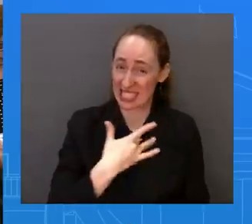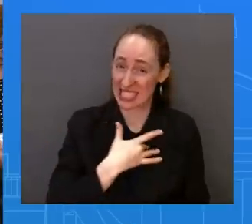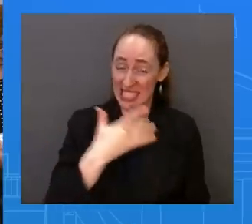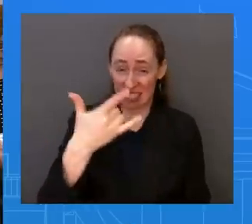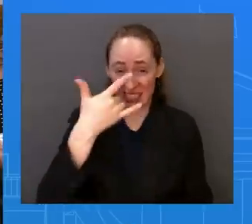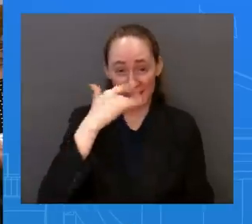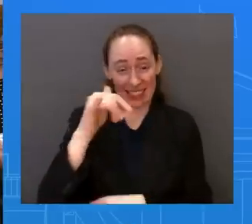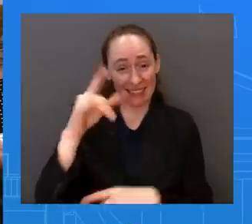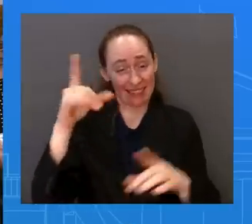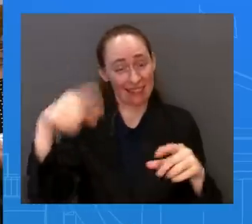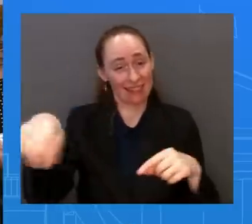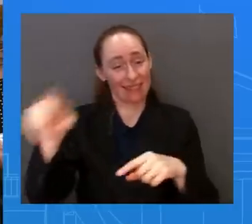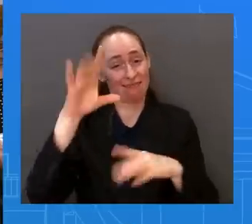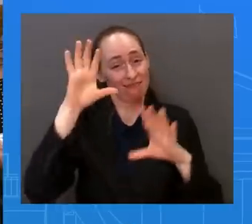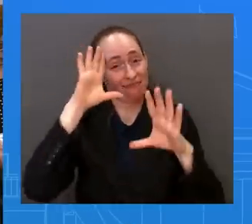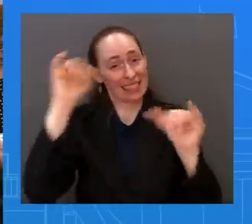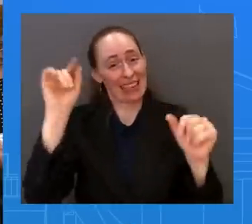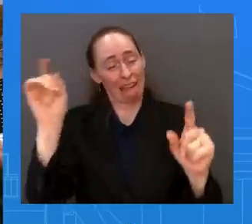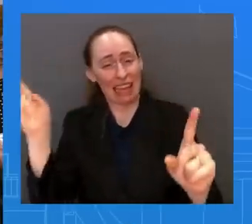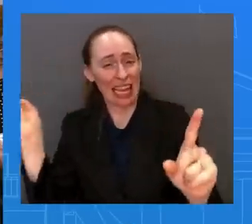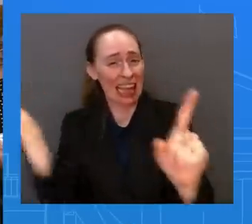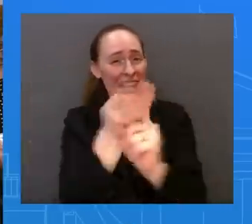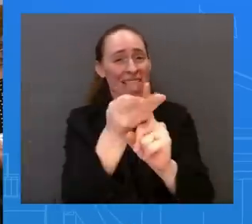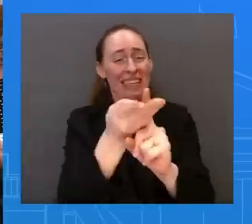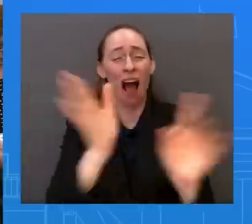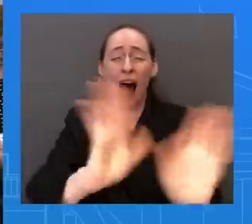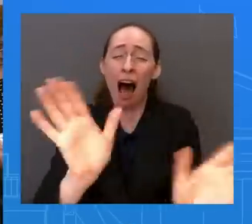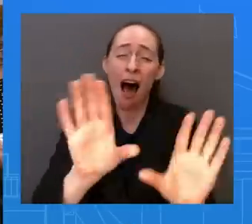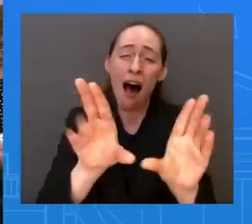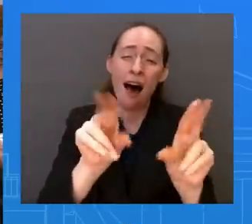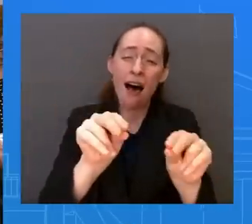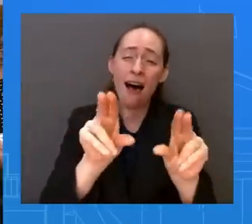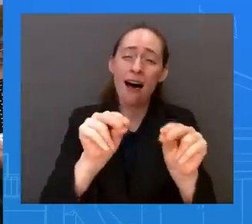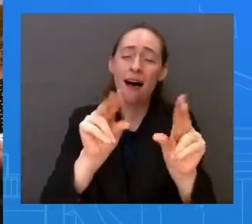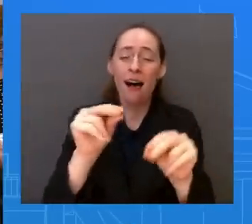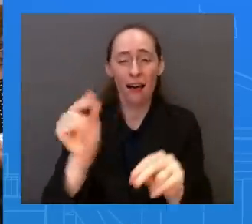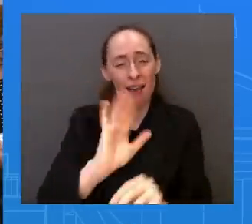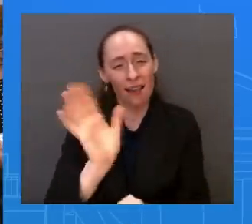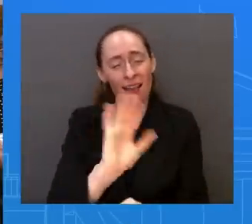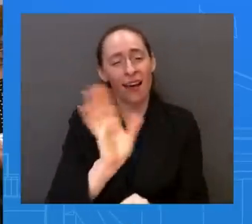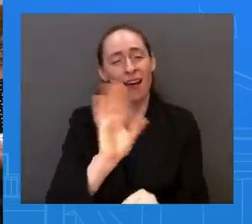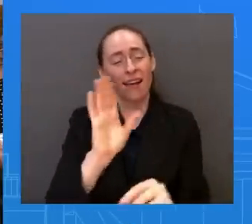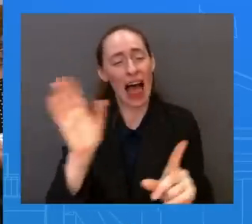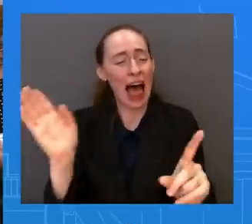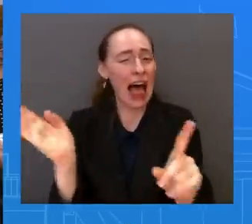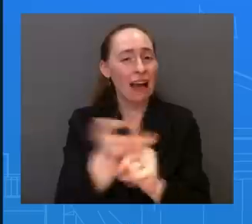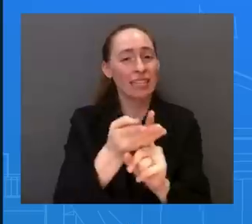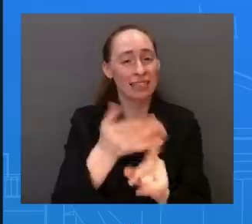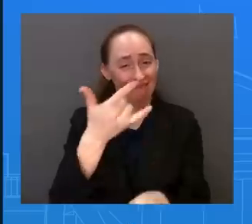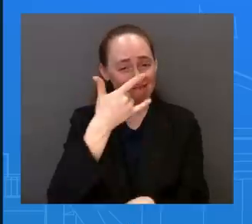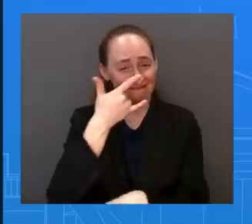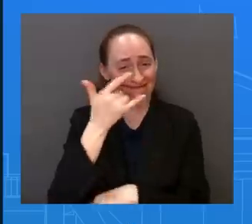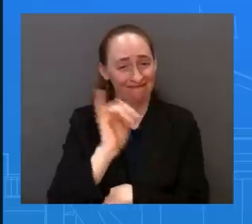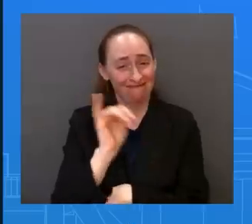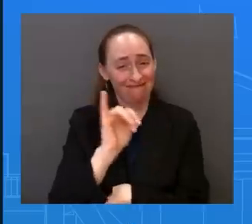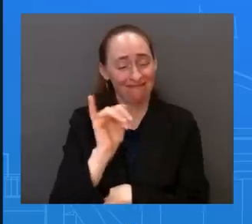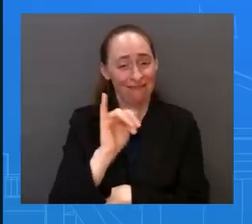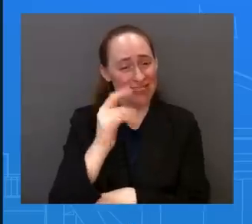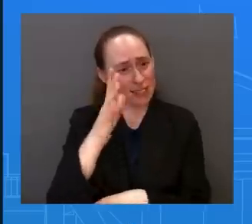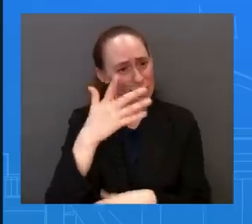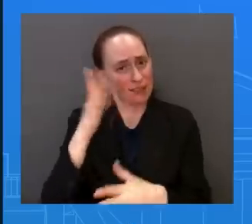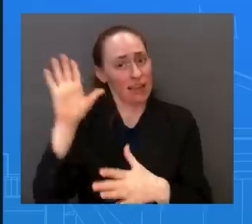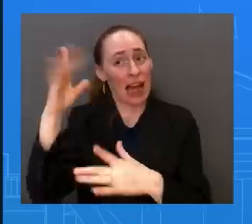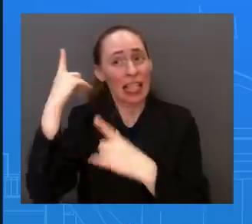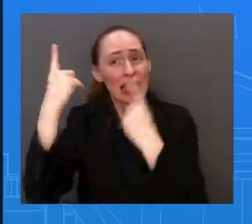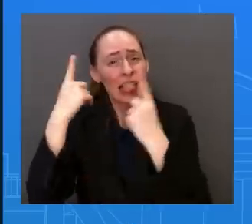know, that they should be seeing things the way you are and not the way they are currently feeling right now? I think the objective, as is always the